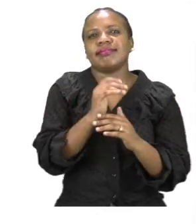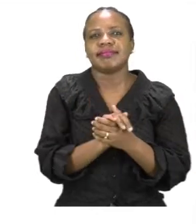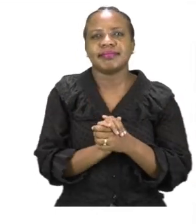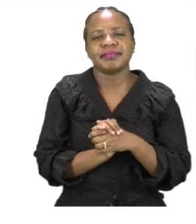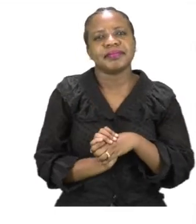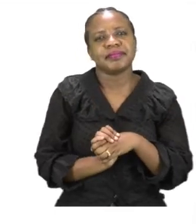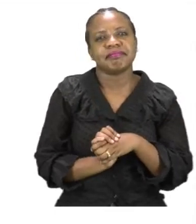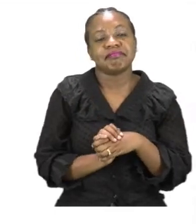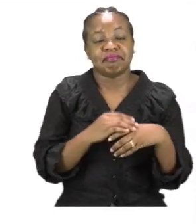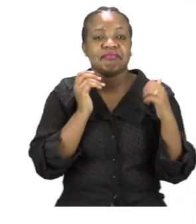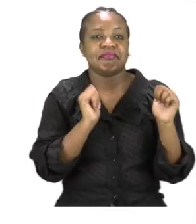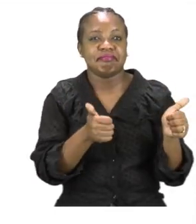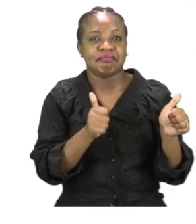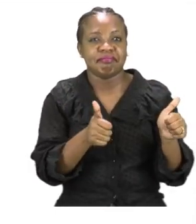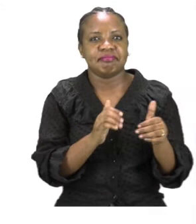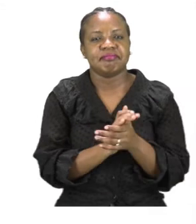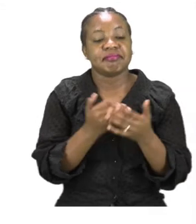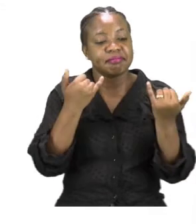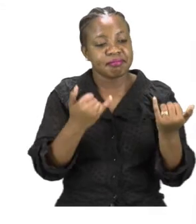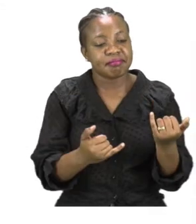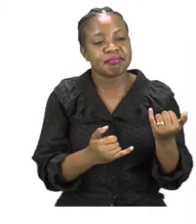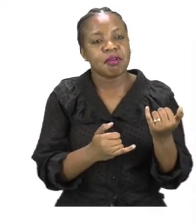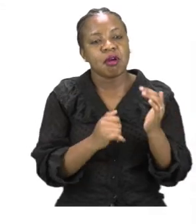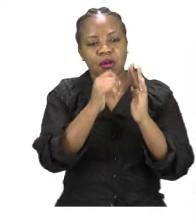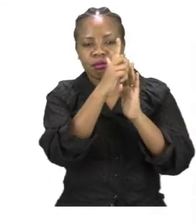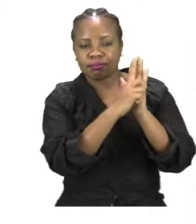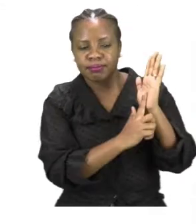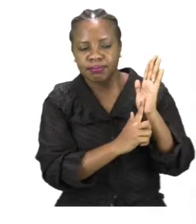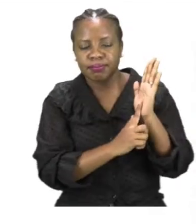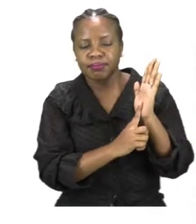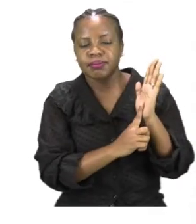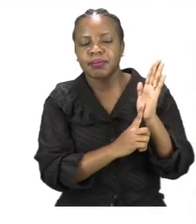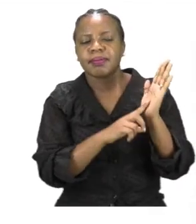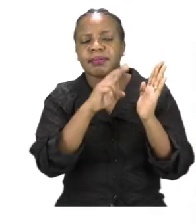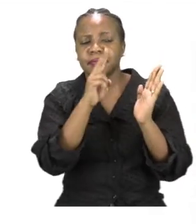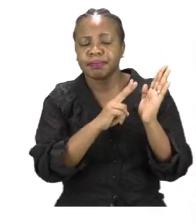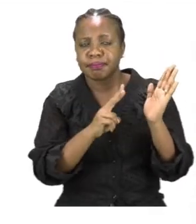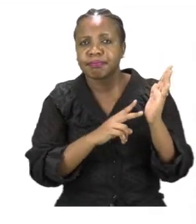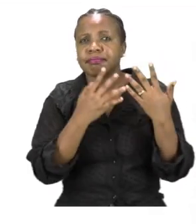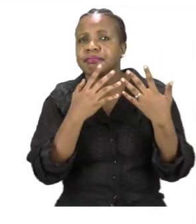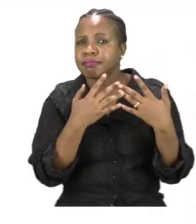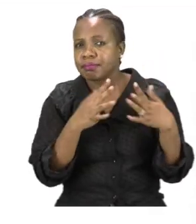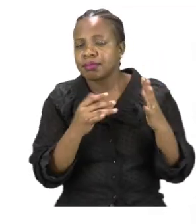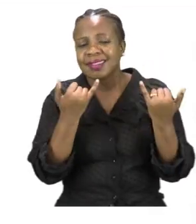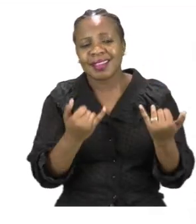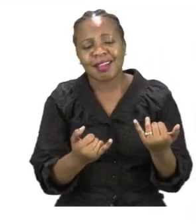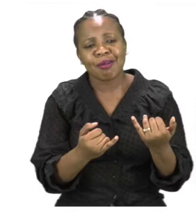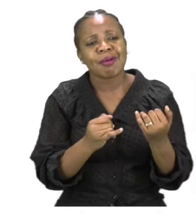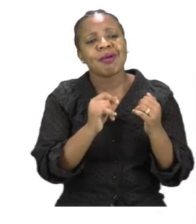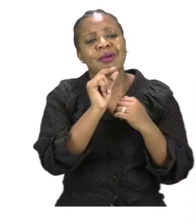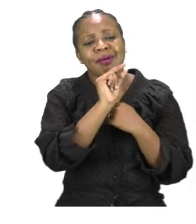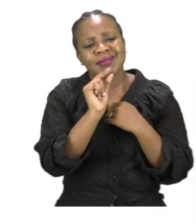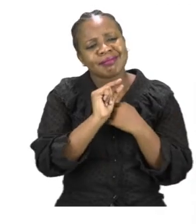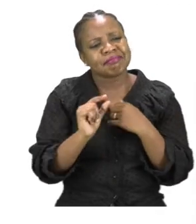Well done. Now that we have read all the words, we want to know the meaning of each of the words. So let us start at